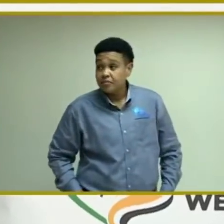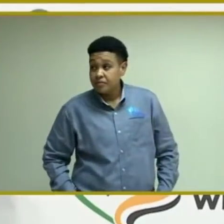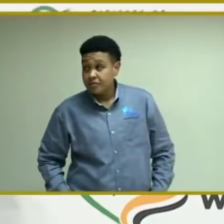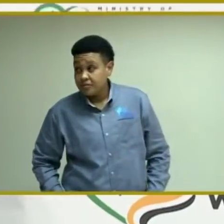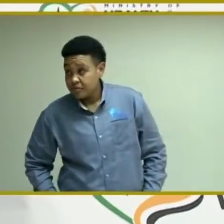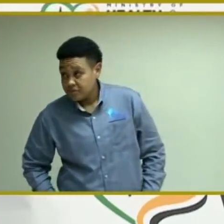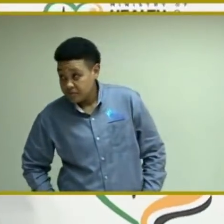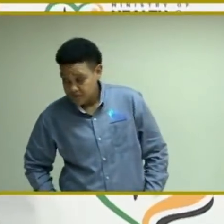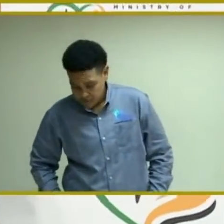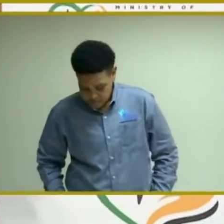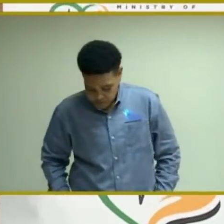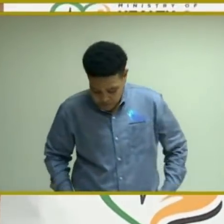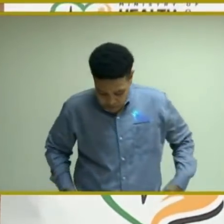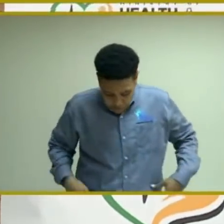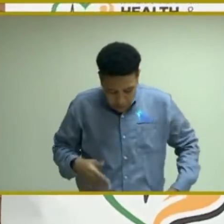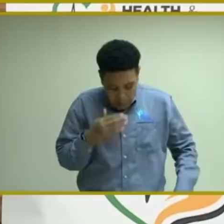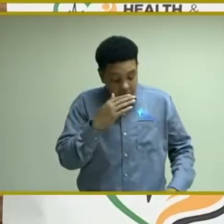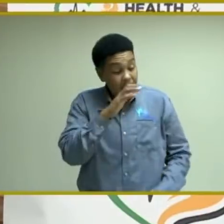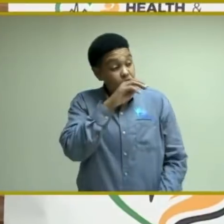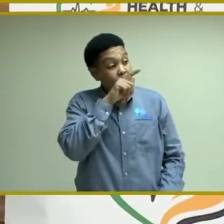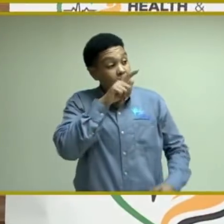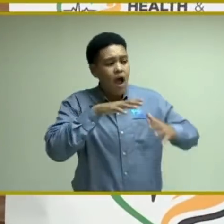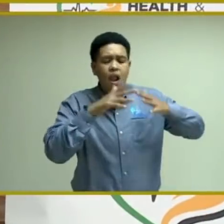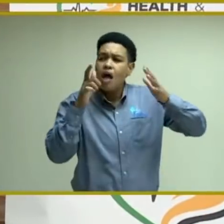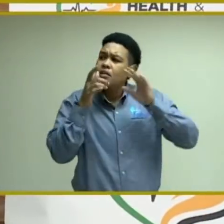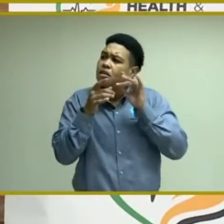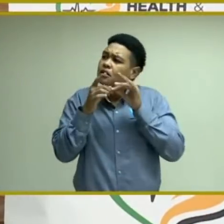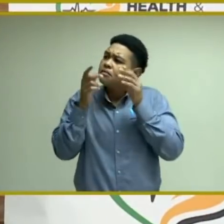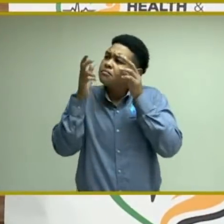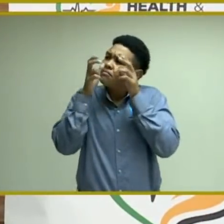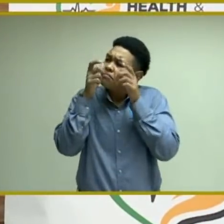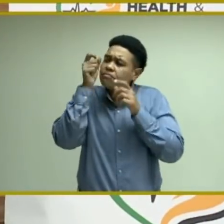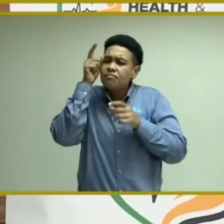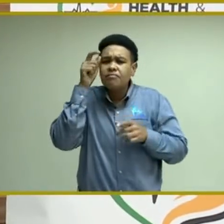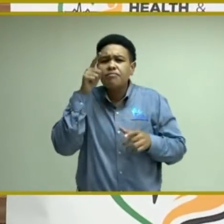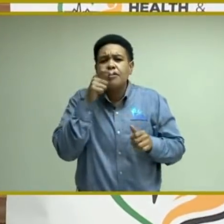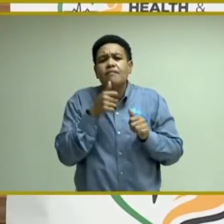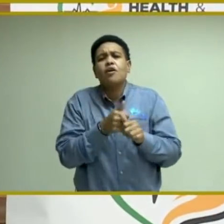some follow-up questions. The issue of boosters